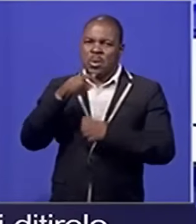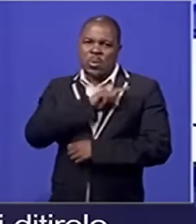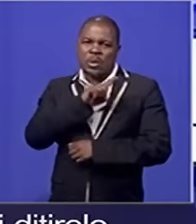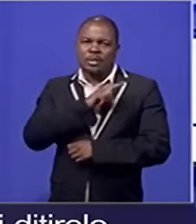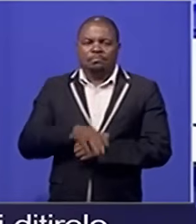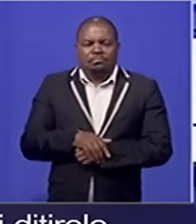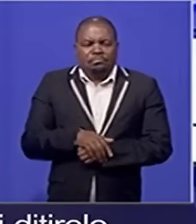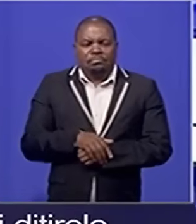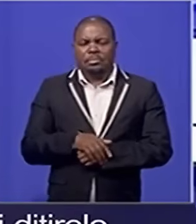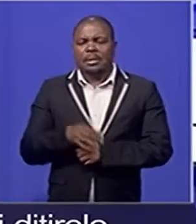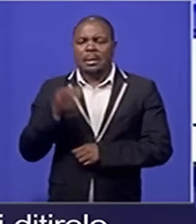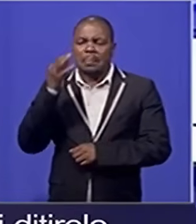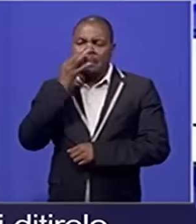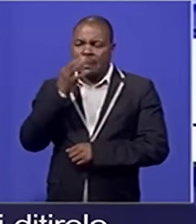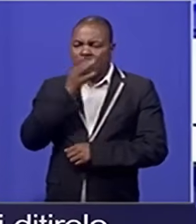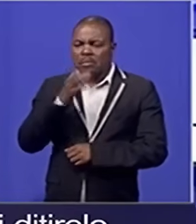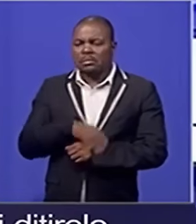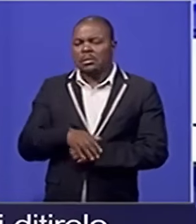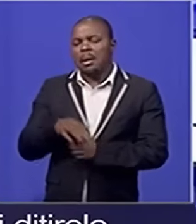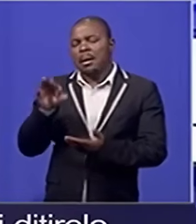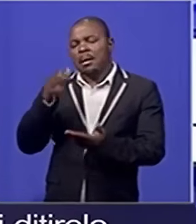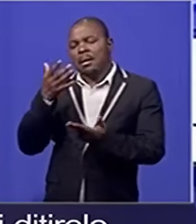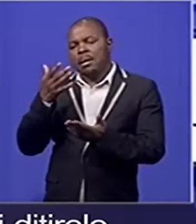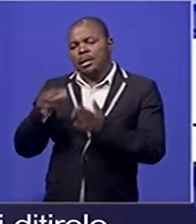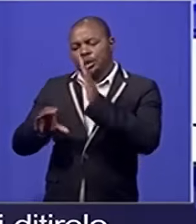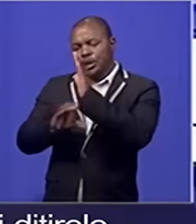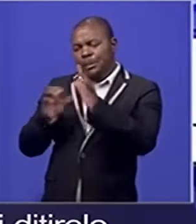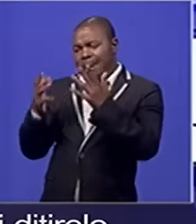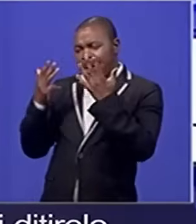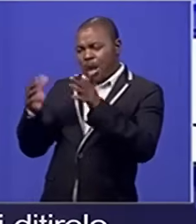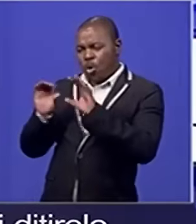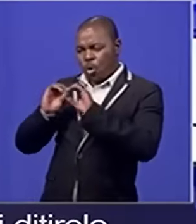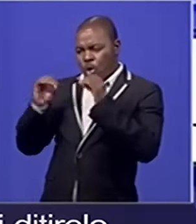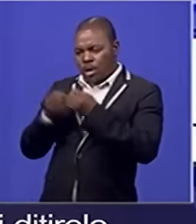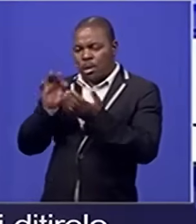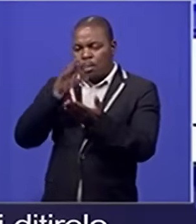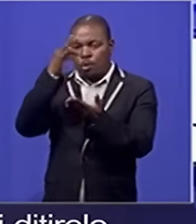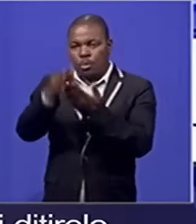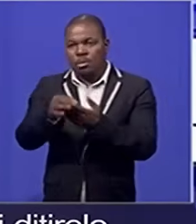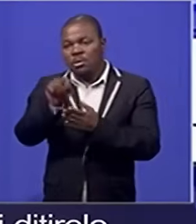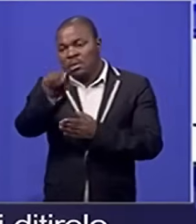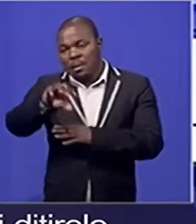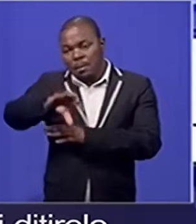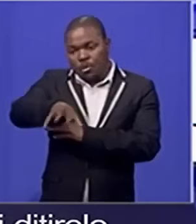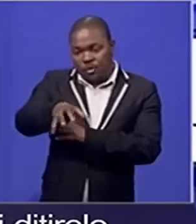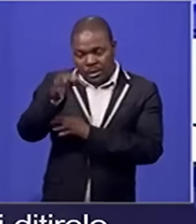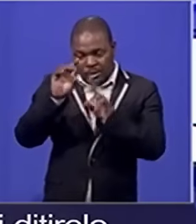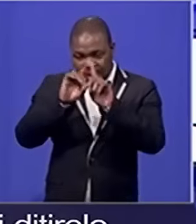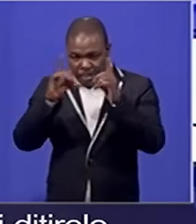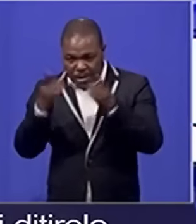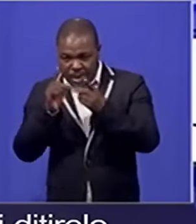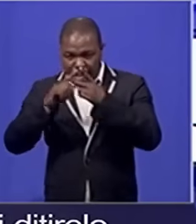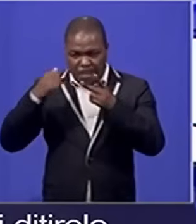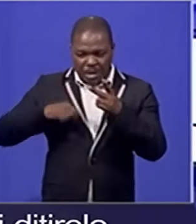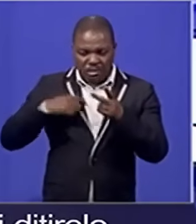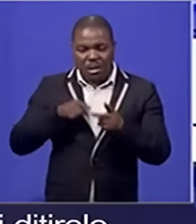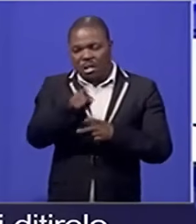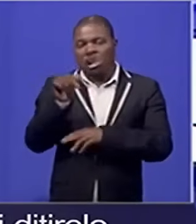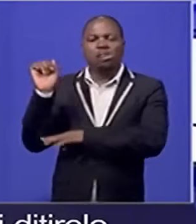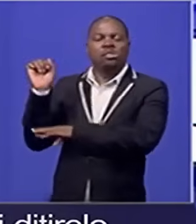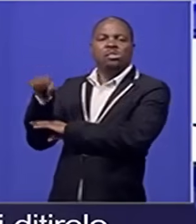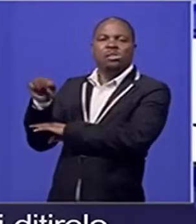tšeelwe hlogong ka ditšhišinyo tšeo di tlago ka mekgatlo ya chapter 9 ke dikgoro tša mmušo wa province le mebasepala. Letšatši pele ga